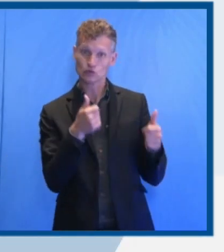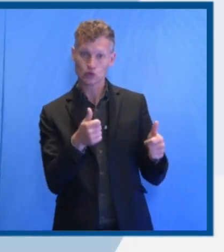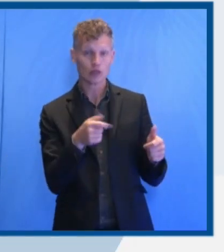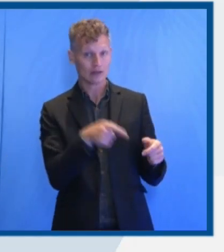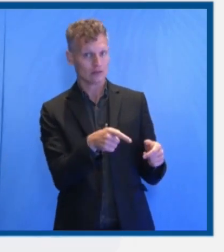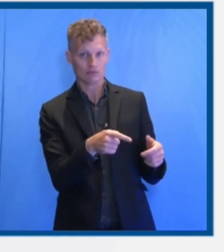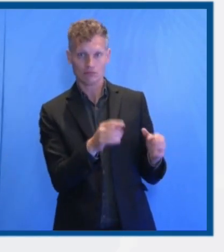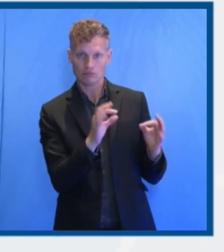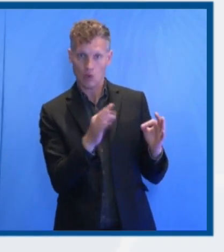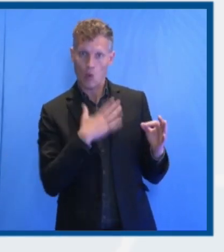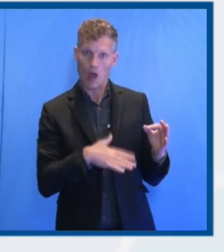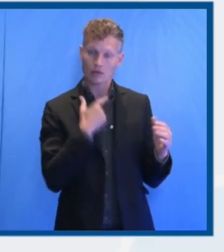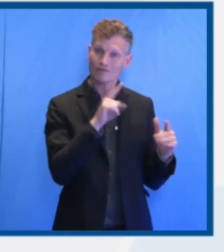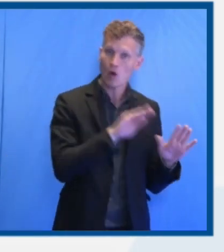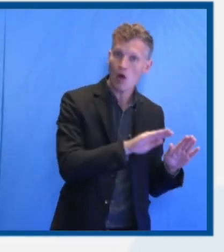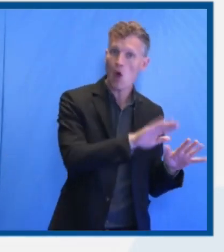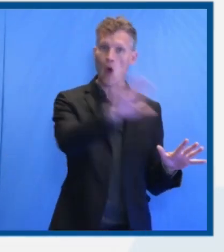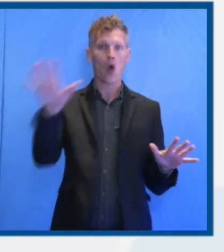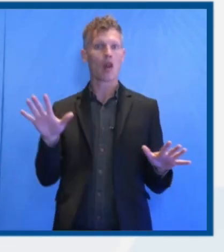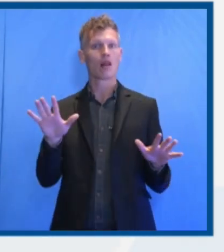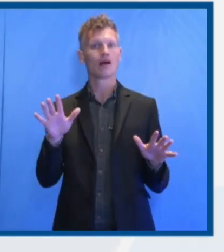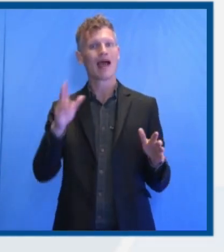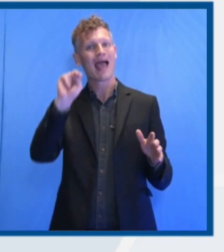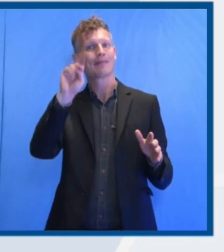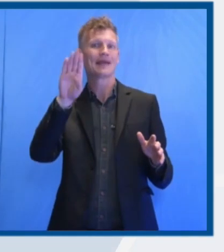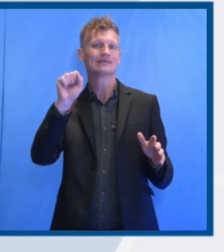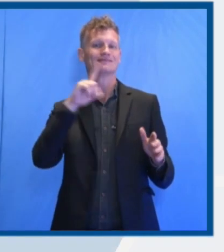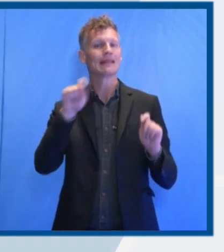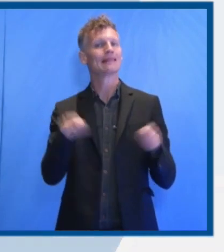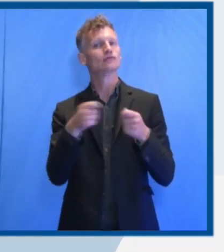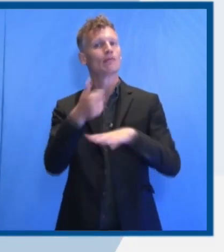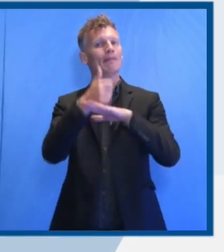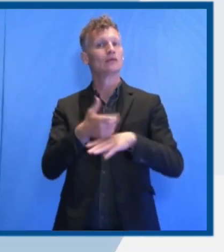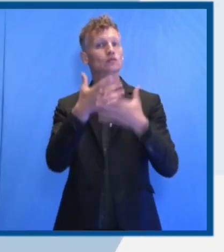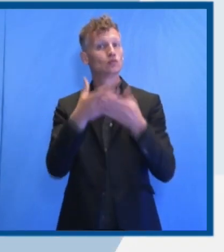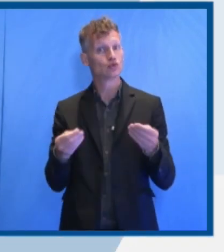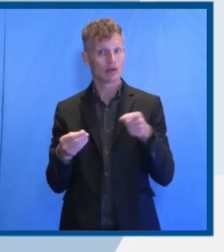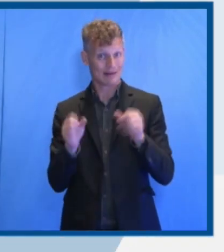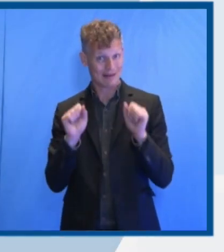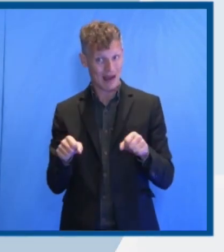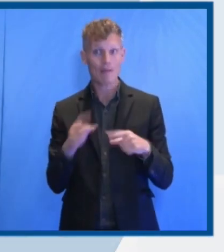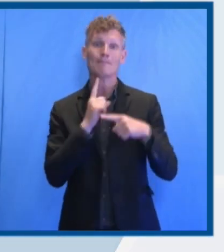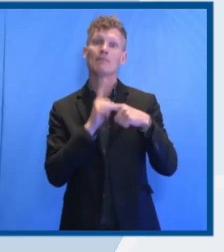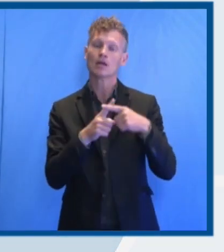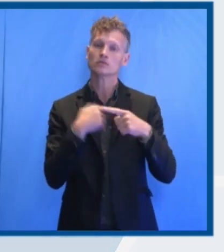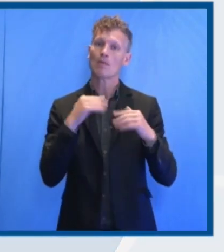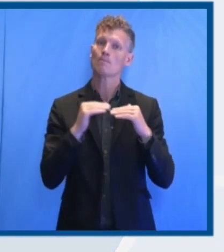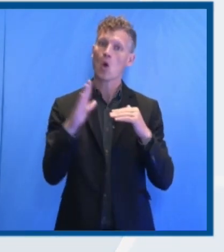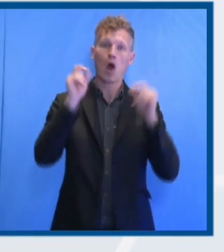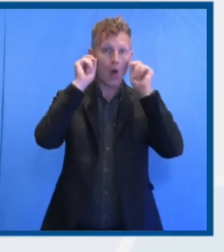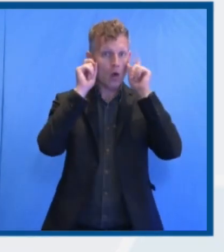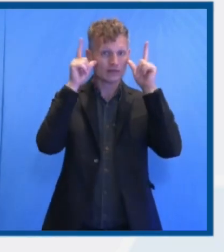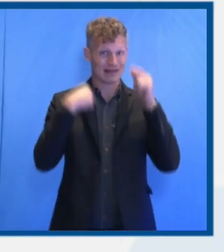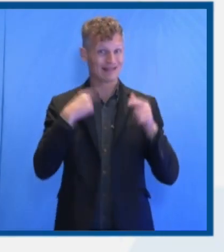aspect included on every nature-based solutions, then you could increase local jobs plus have that increased awareness. So I think I'm